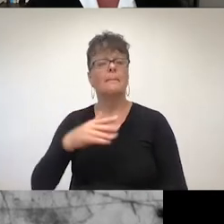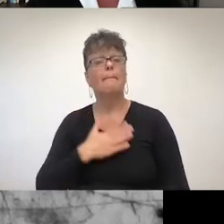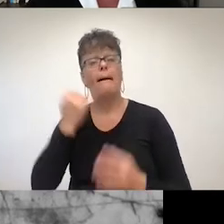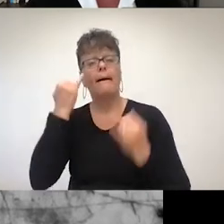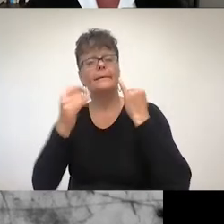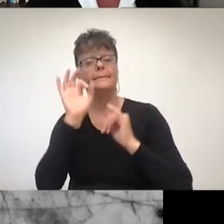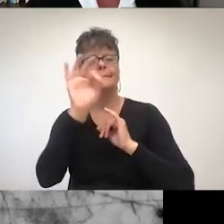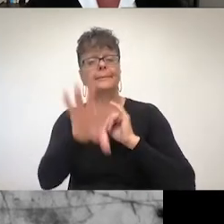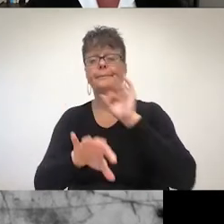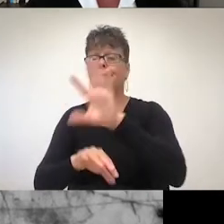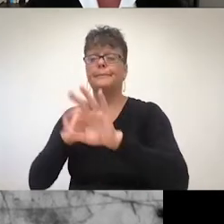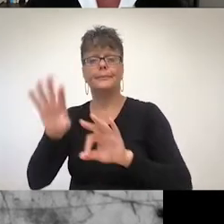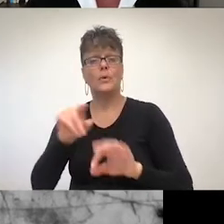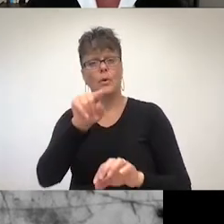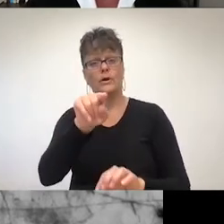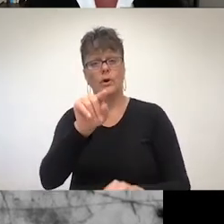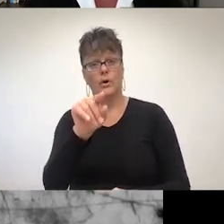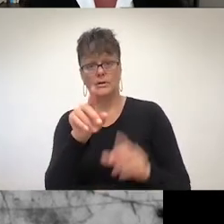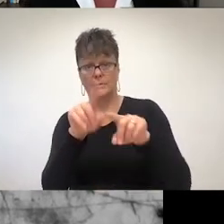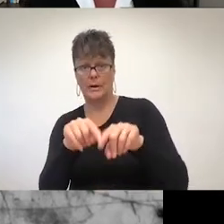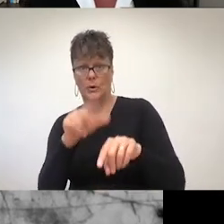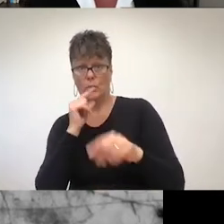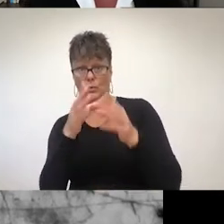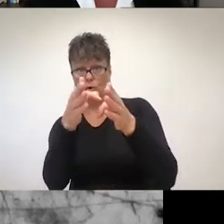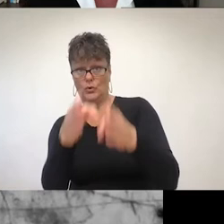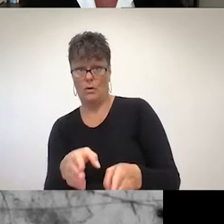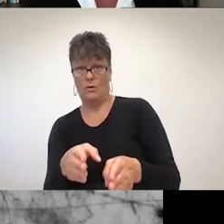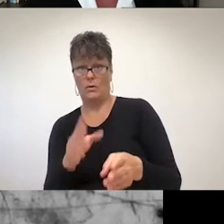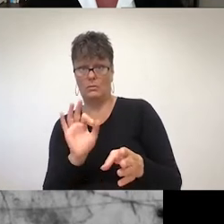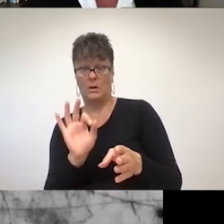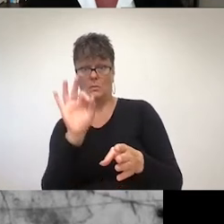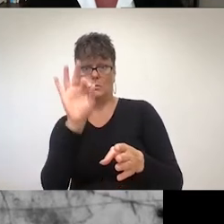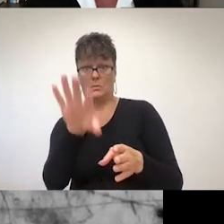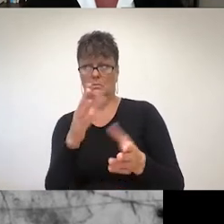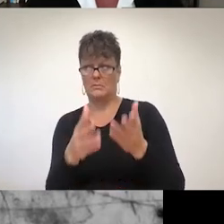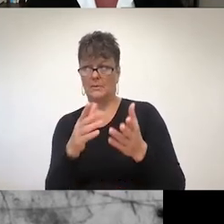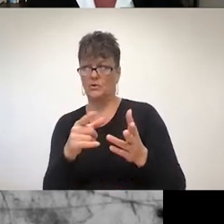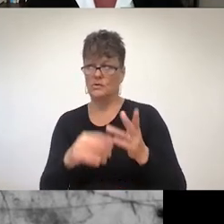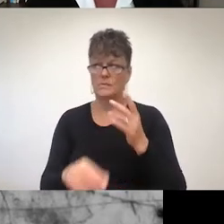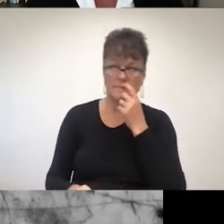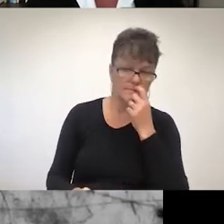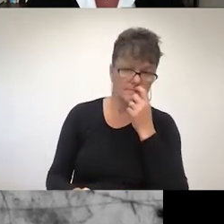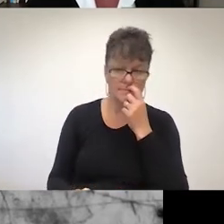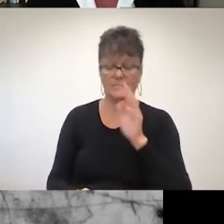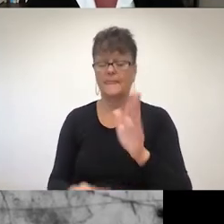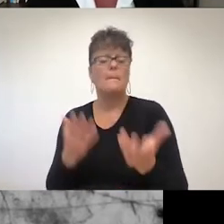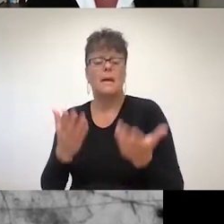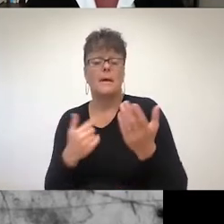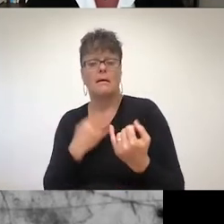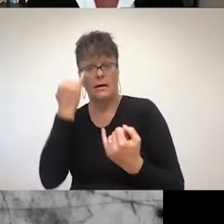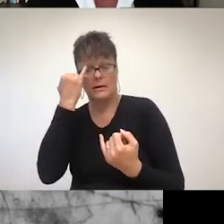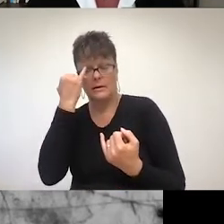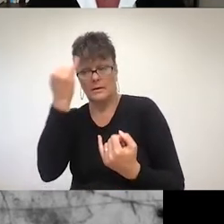different people based on their identities, that something that I recommend may be doable for a